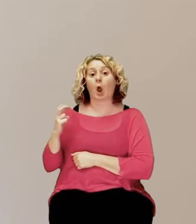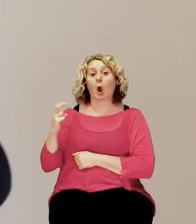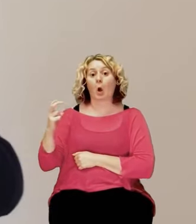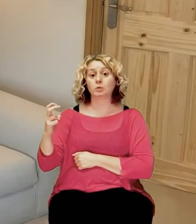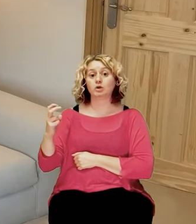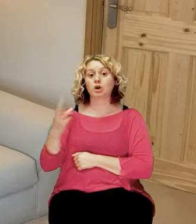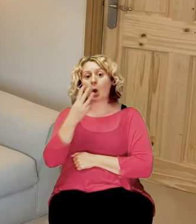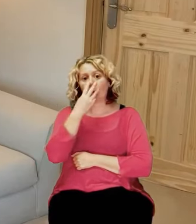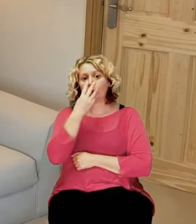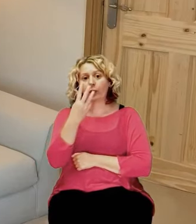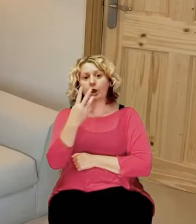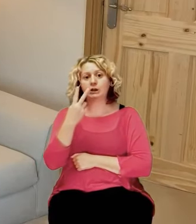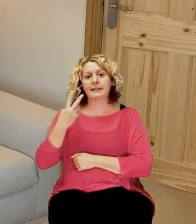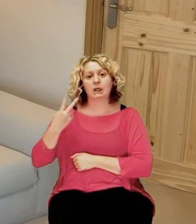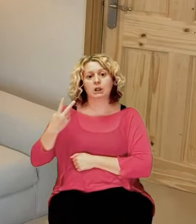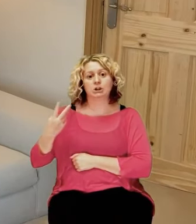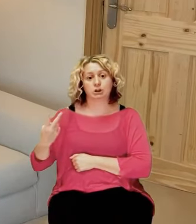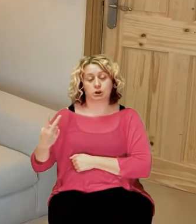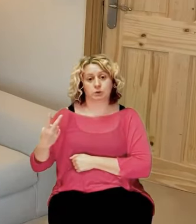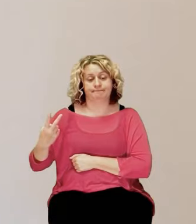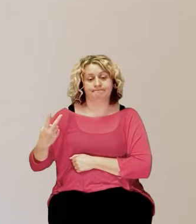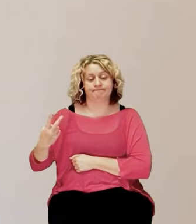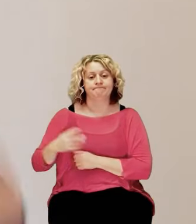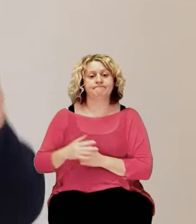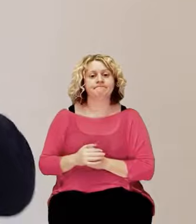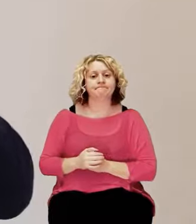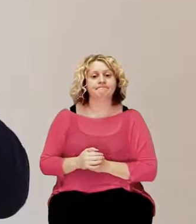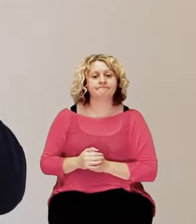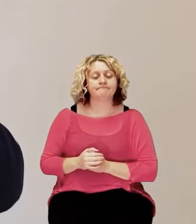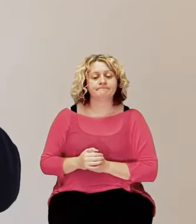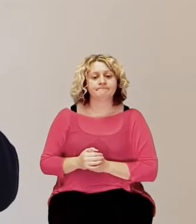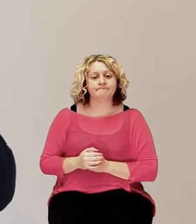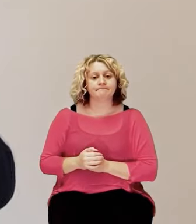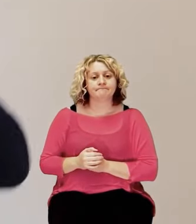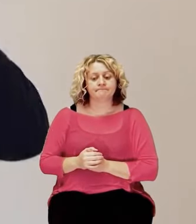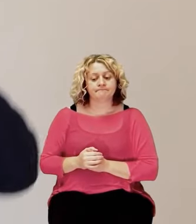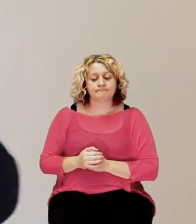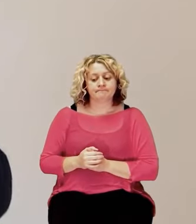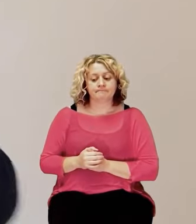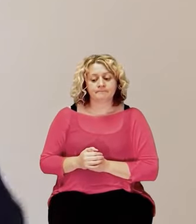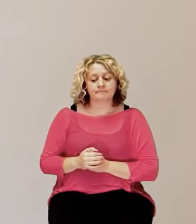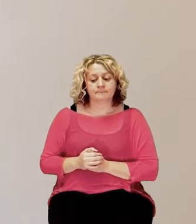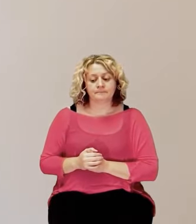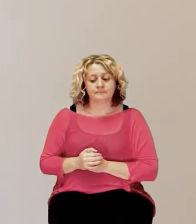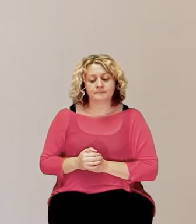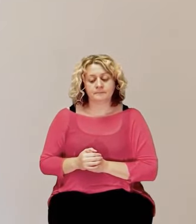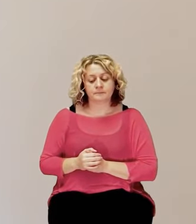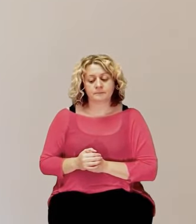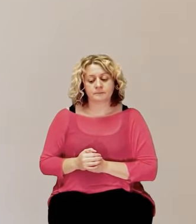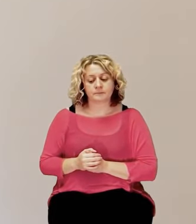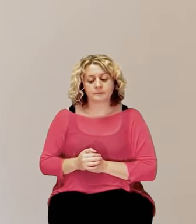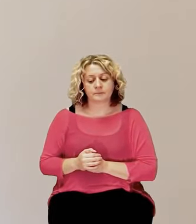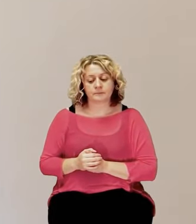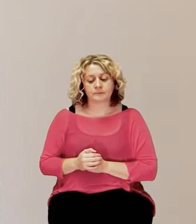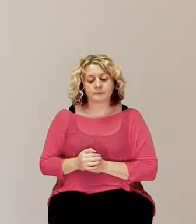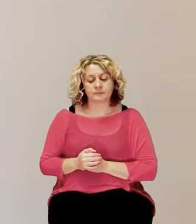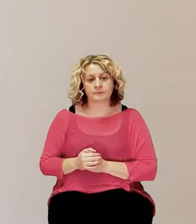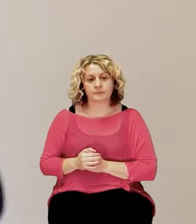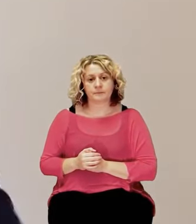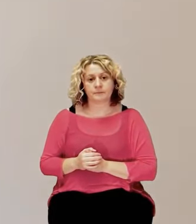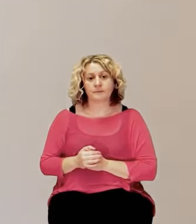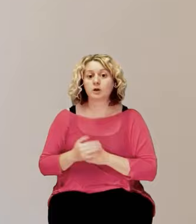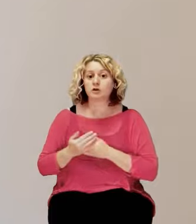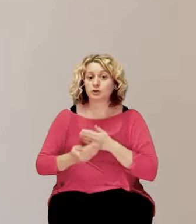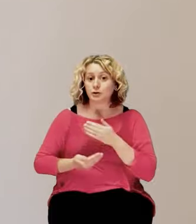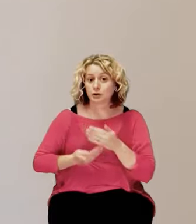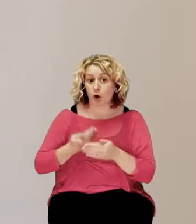seriously. Lockdown's just ended. I've got to tell you a story that took 3 weeks to unfold, right in the